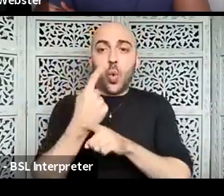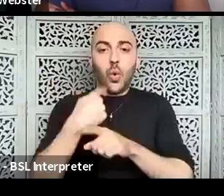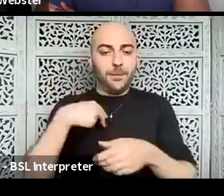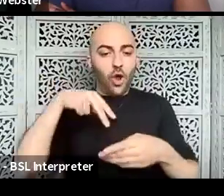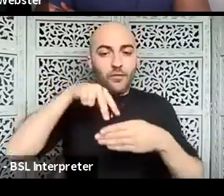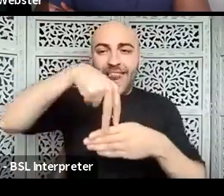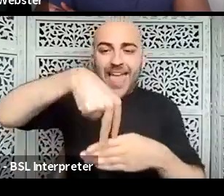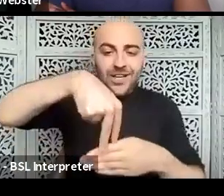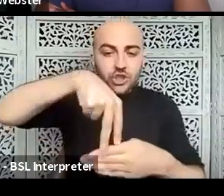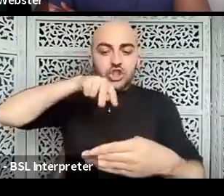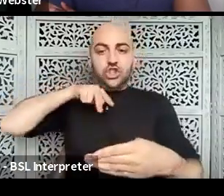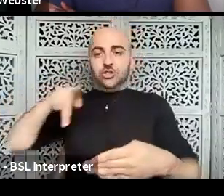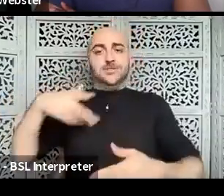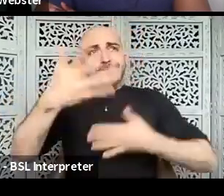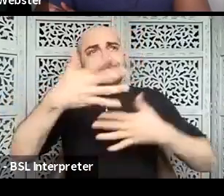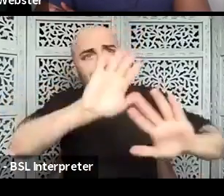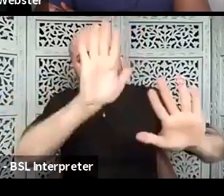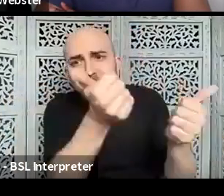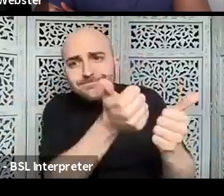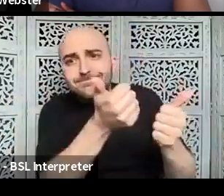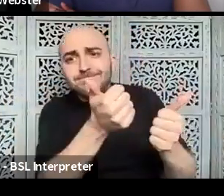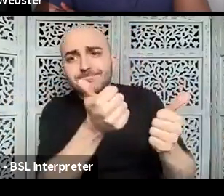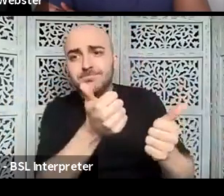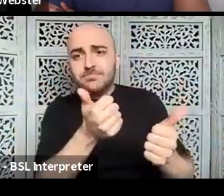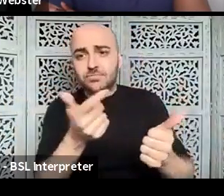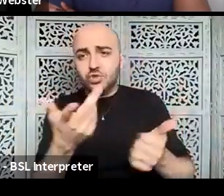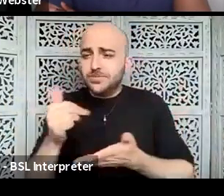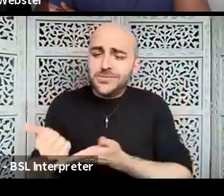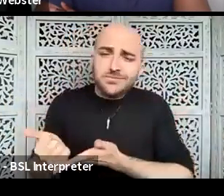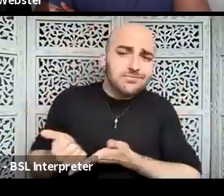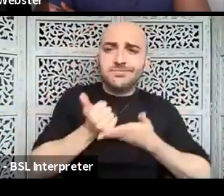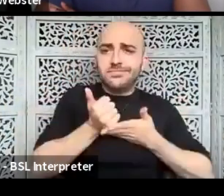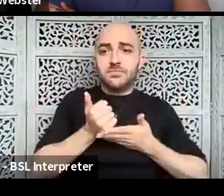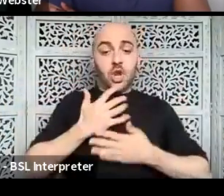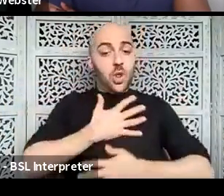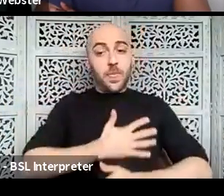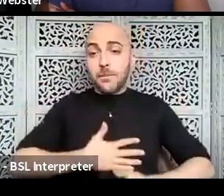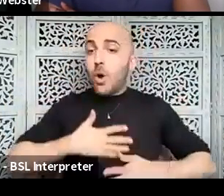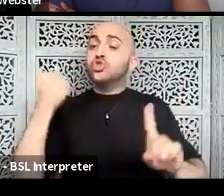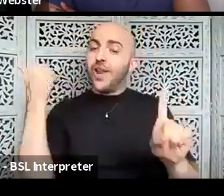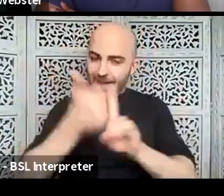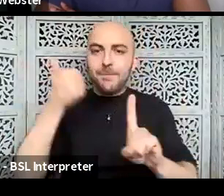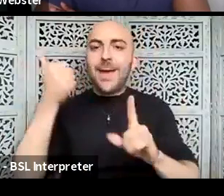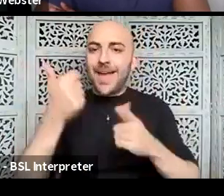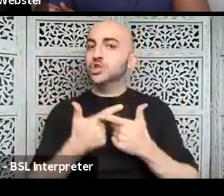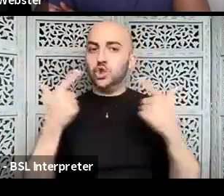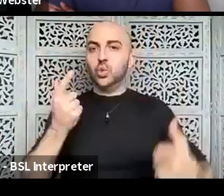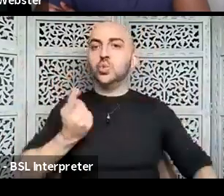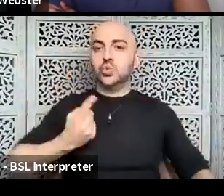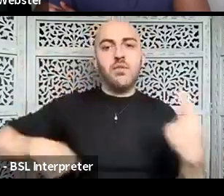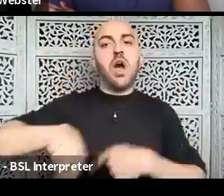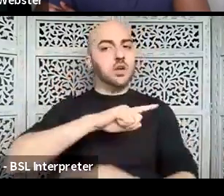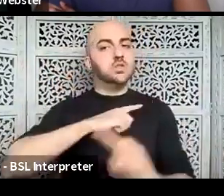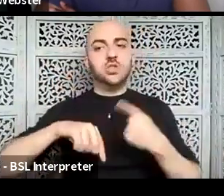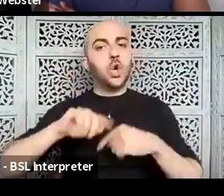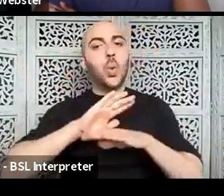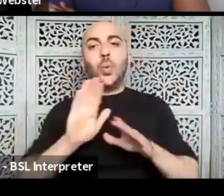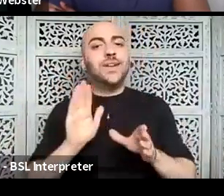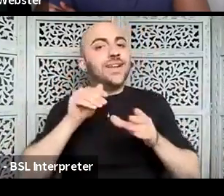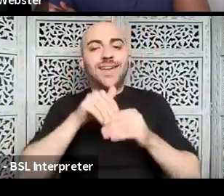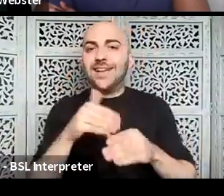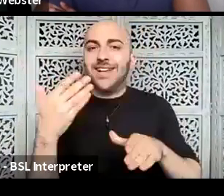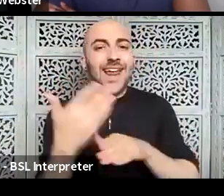that the emotional impact of what we're doing, nothing has prepared us for this. We didn't get into this industry to